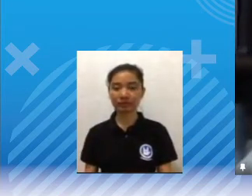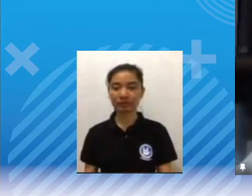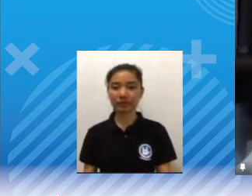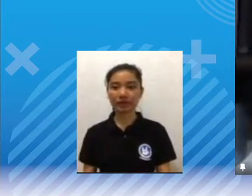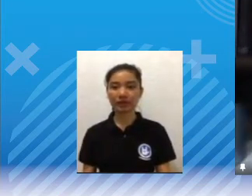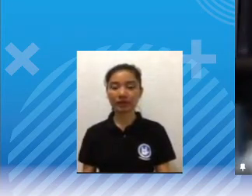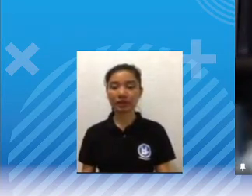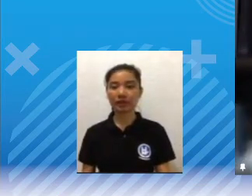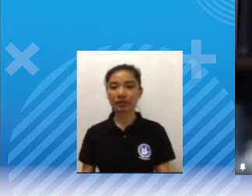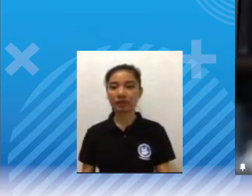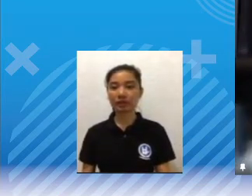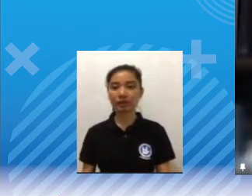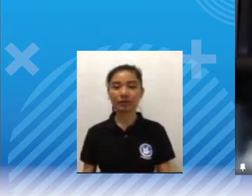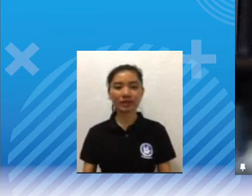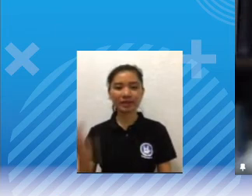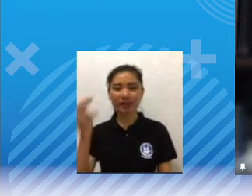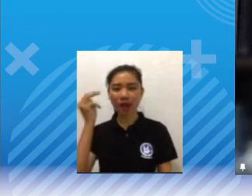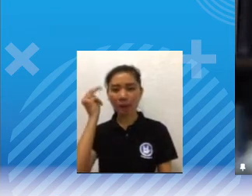needed along